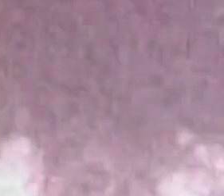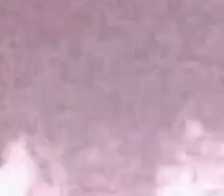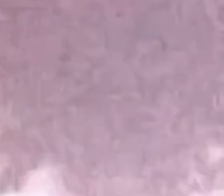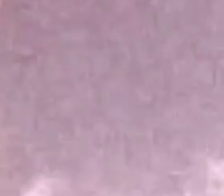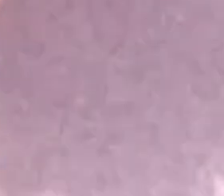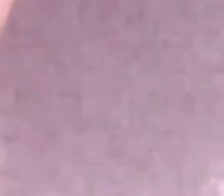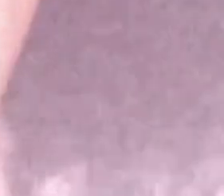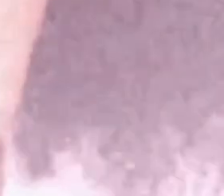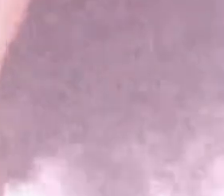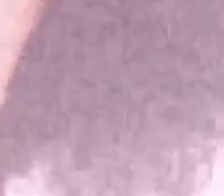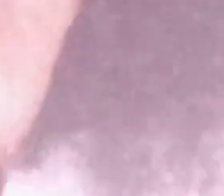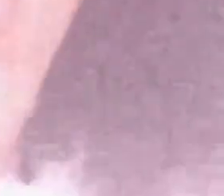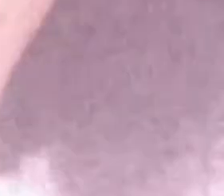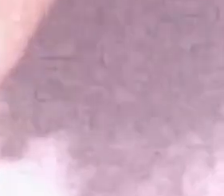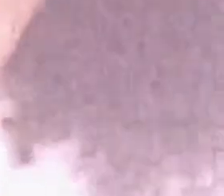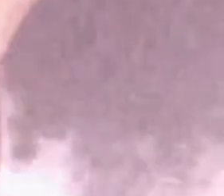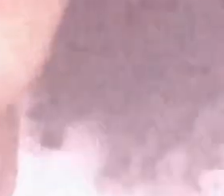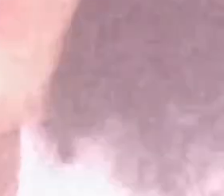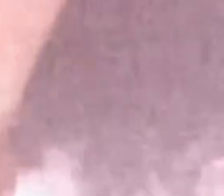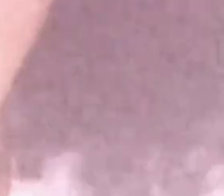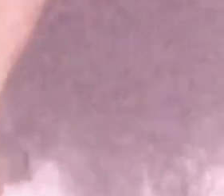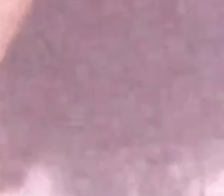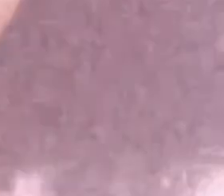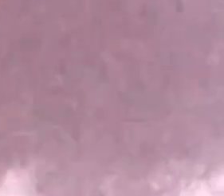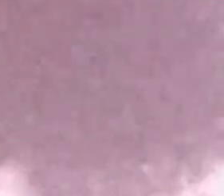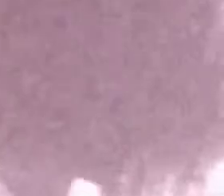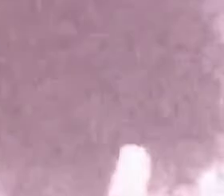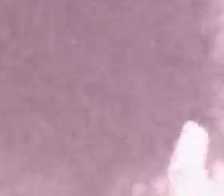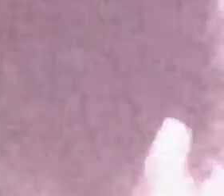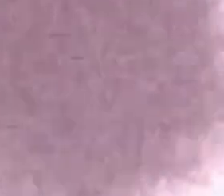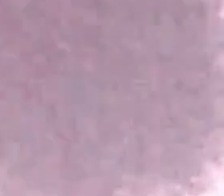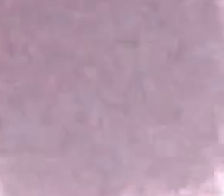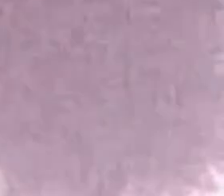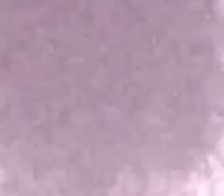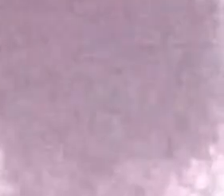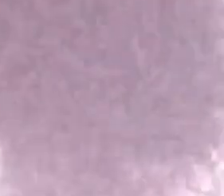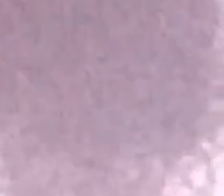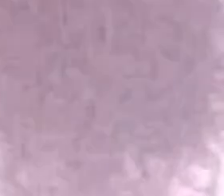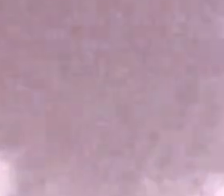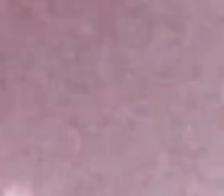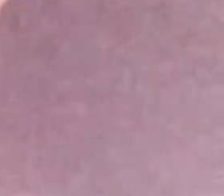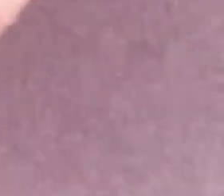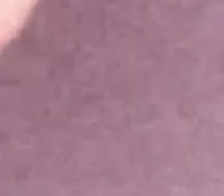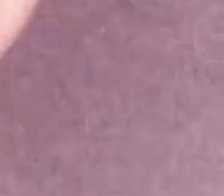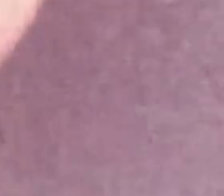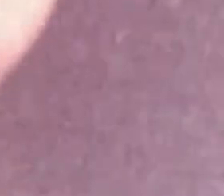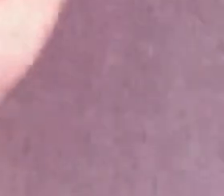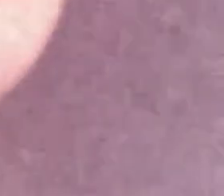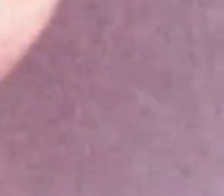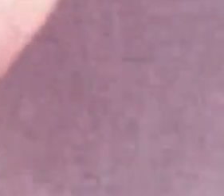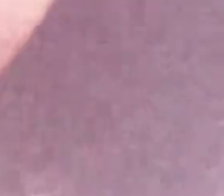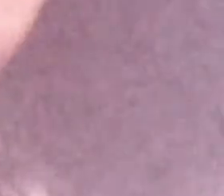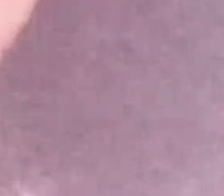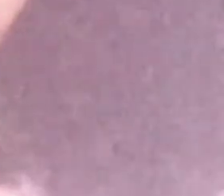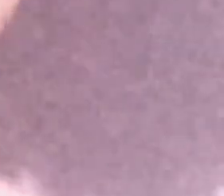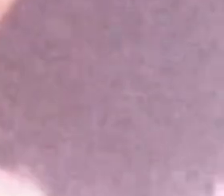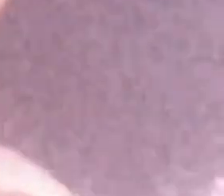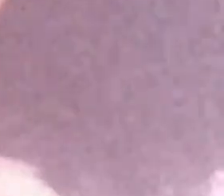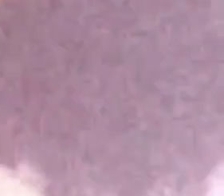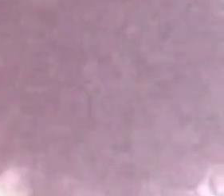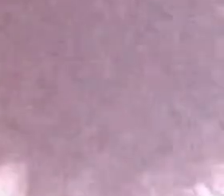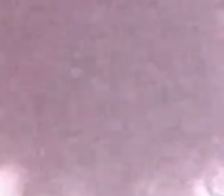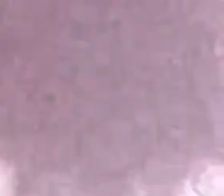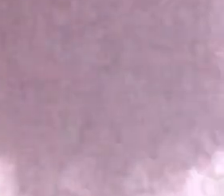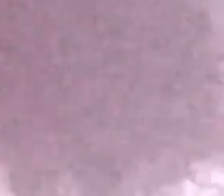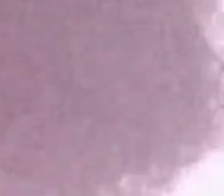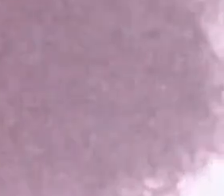Who am I? Okay, first, I'm Cecily Dion Davis. I am fearfully and wonderfully made.